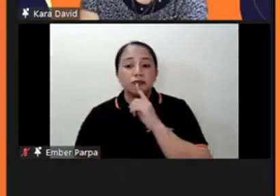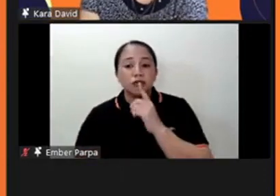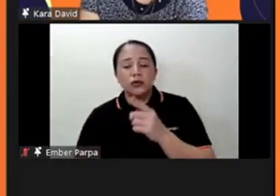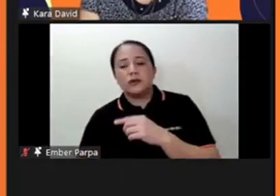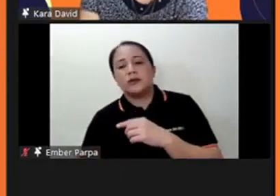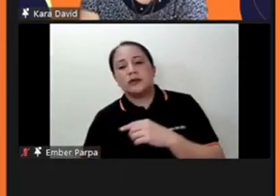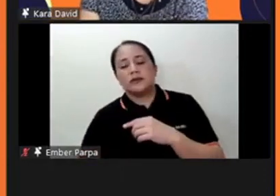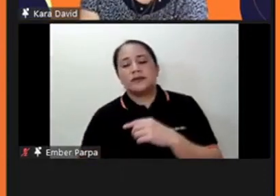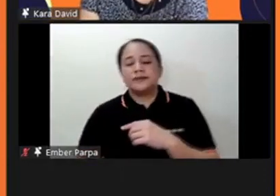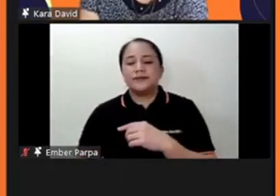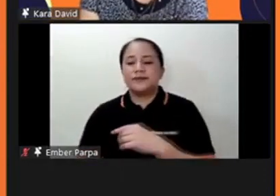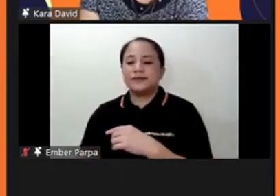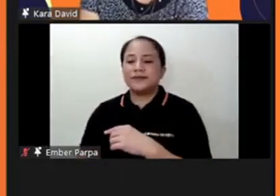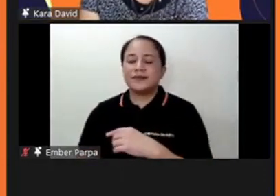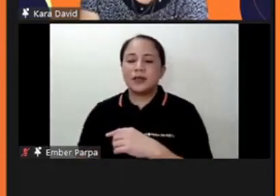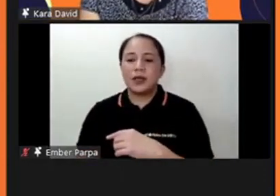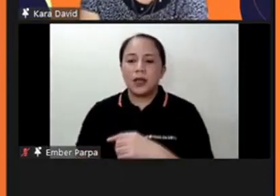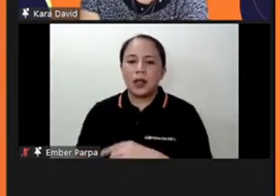na yan.